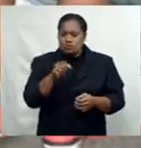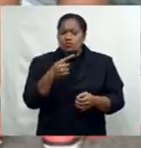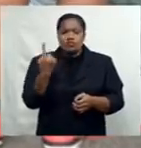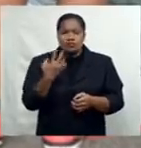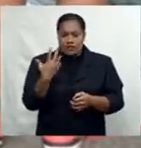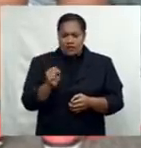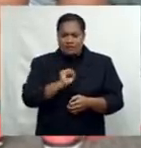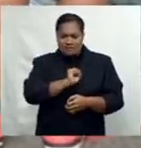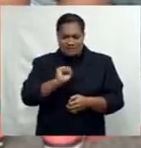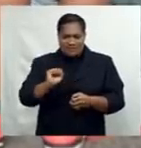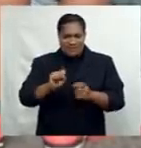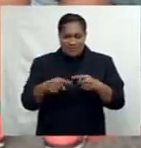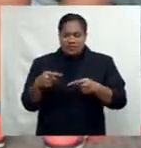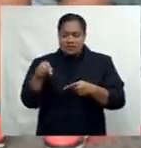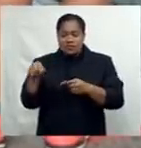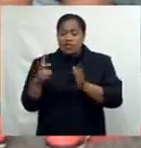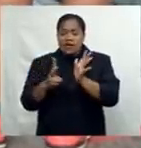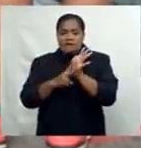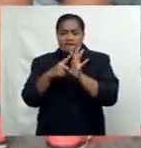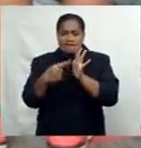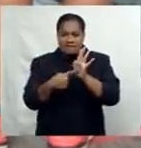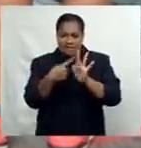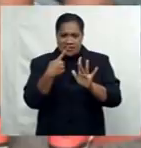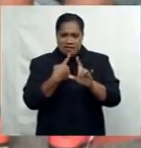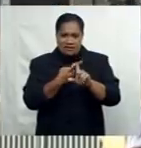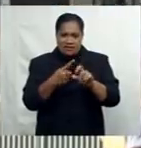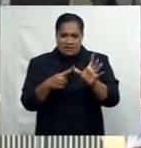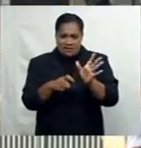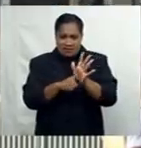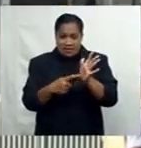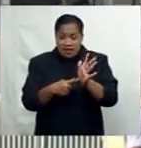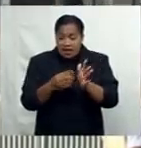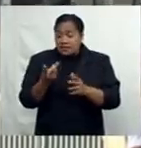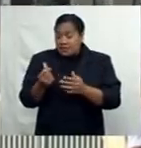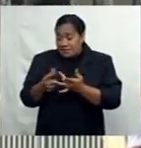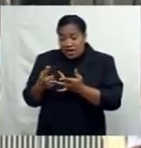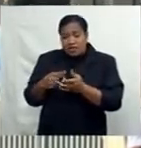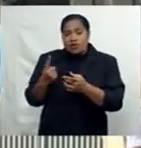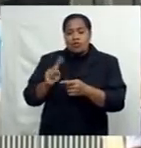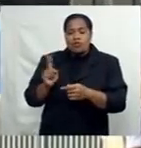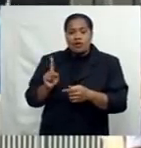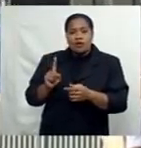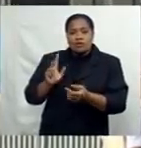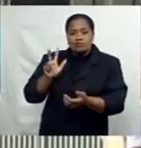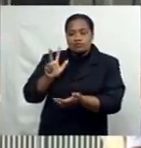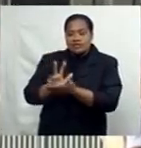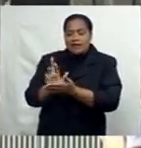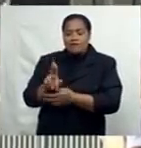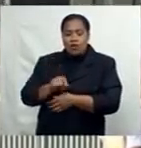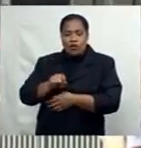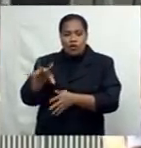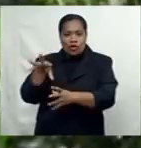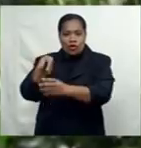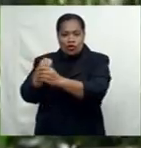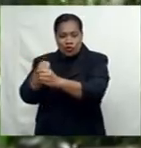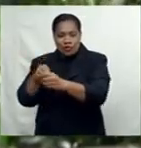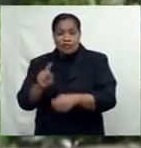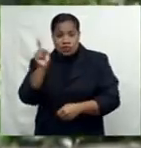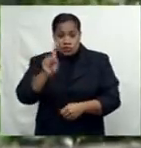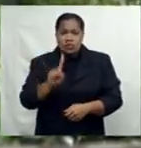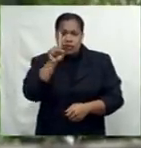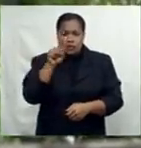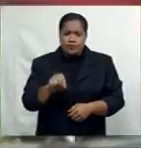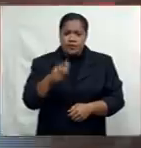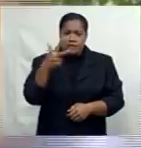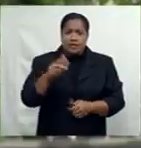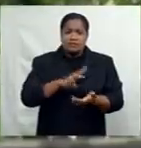there are 15 merchants who are in the process of being signed up to the online platform. To date, $1.8 million worth of transactions